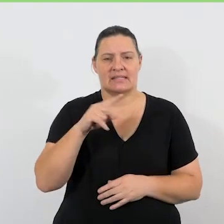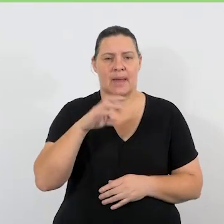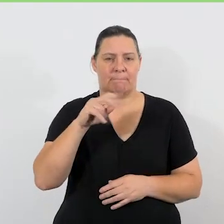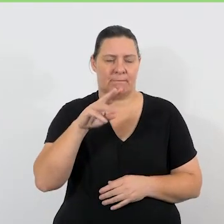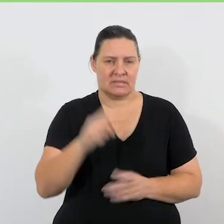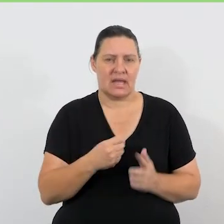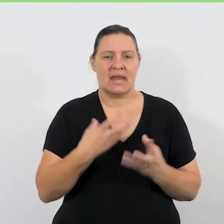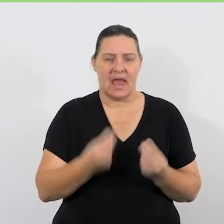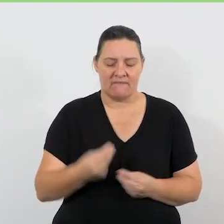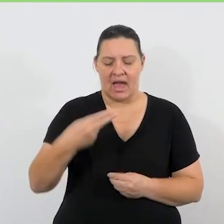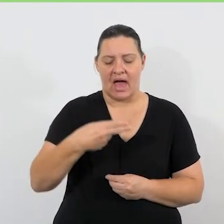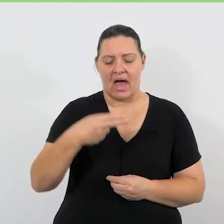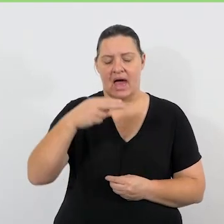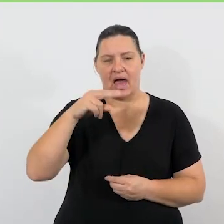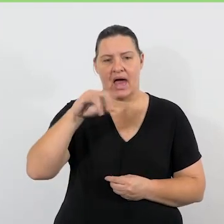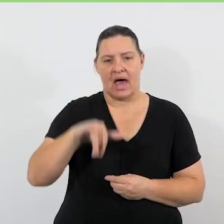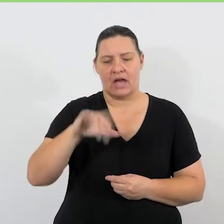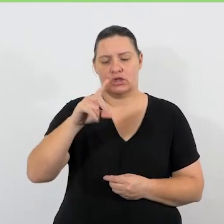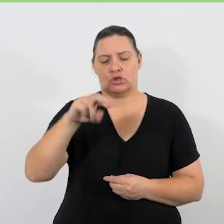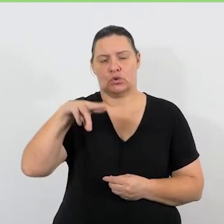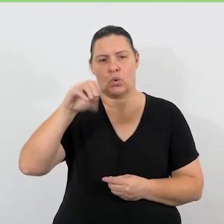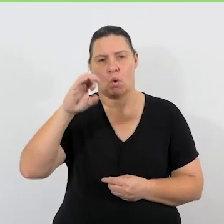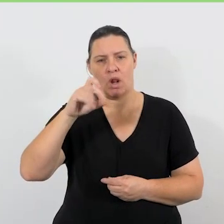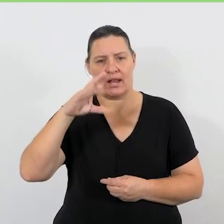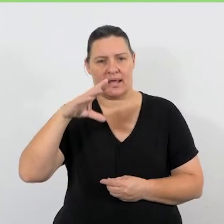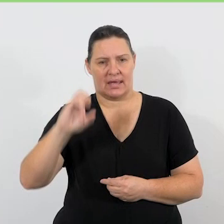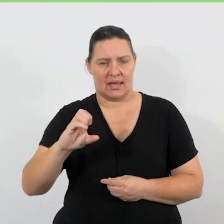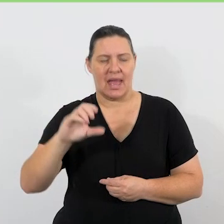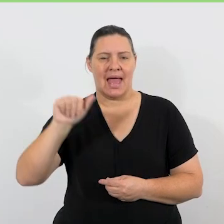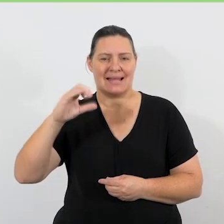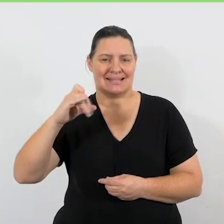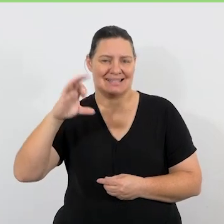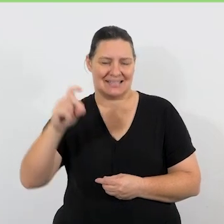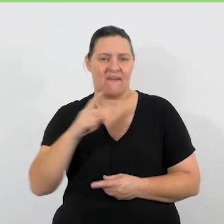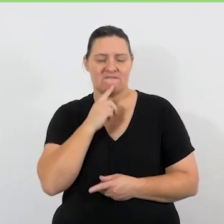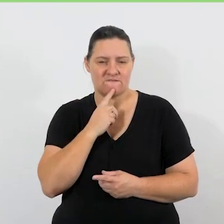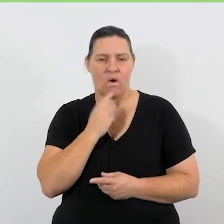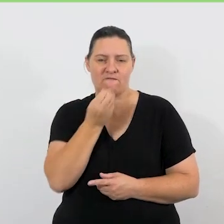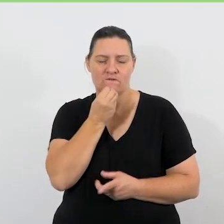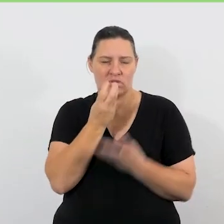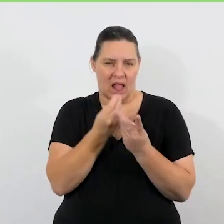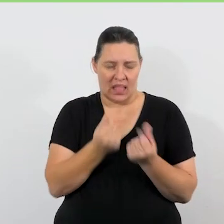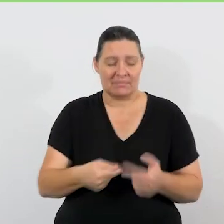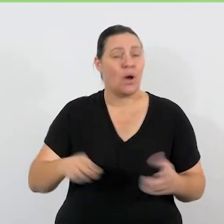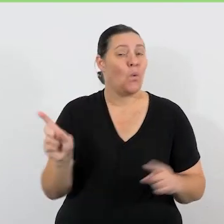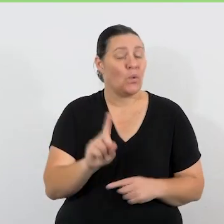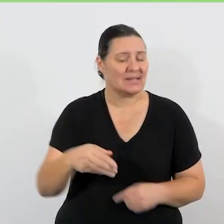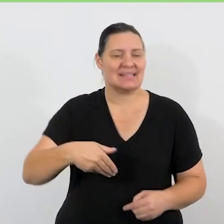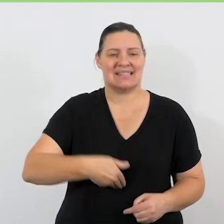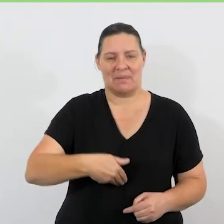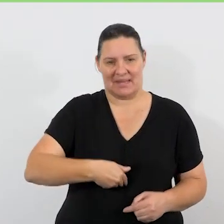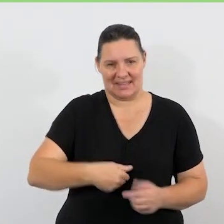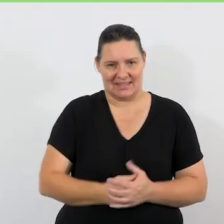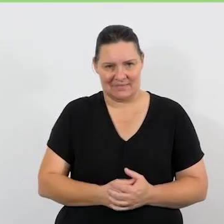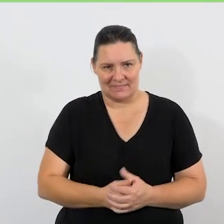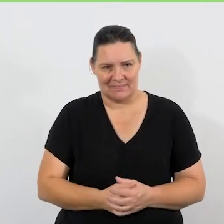and hydrochloric acid for chemical breakdown of food. So that part is obviously